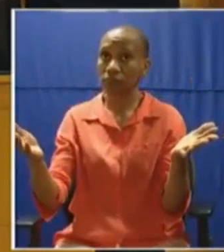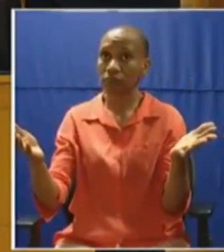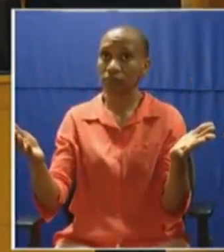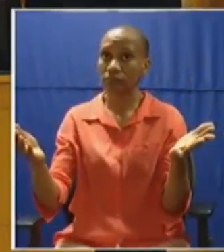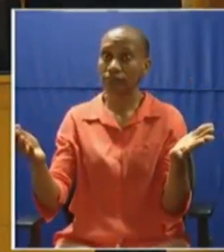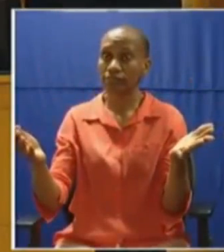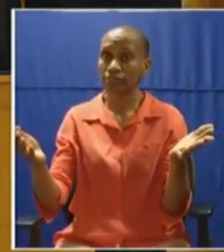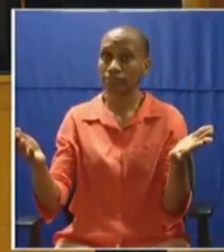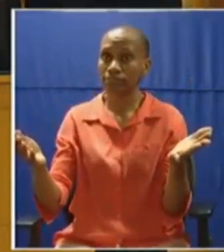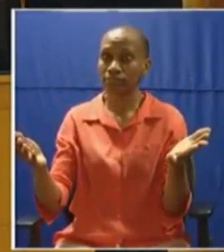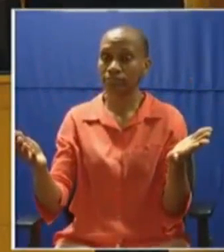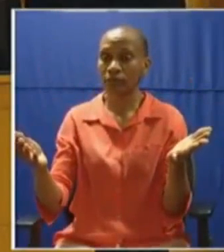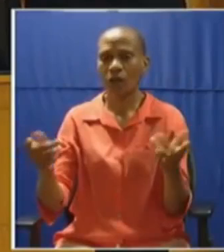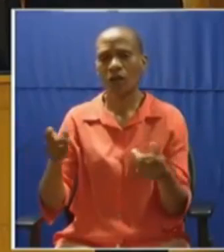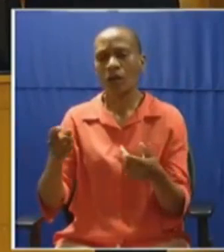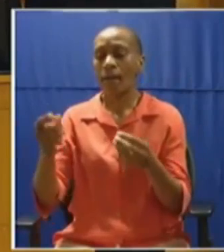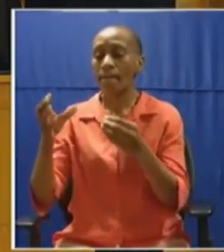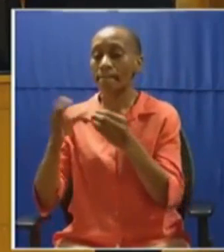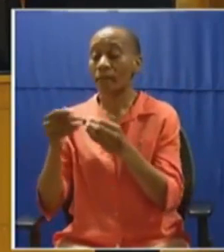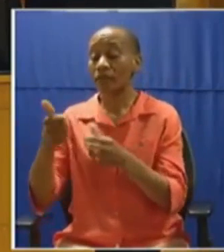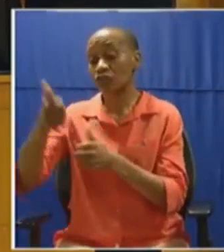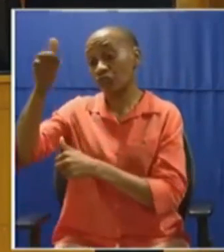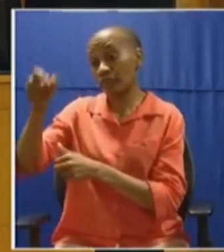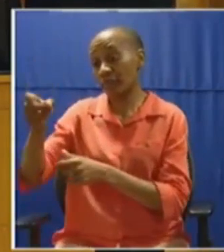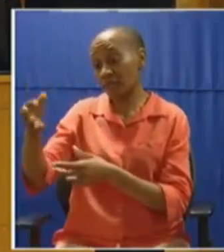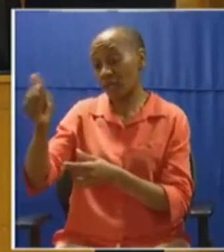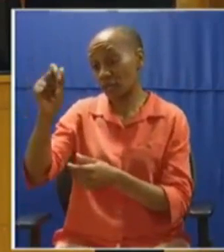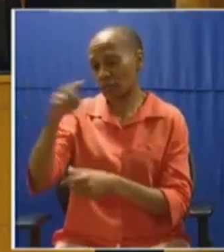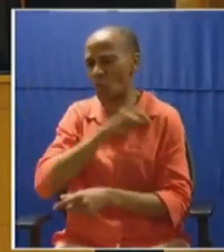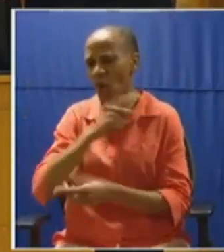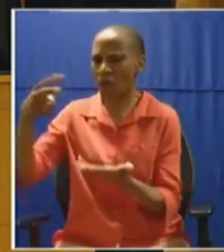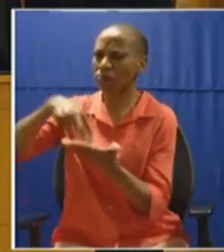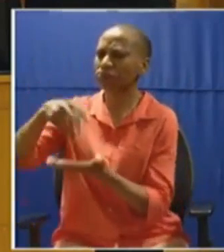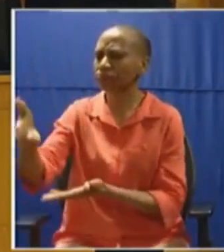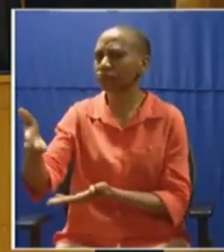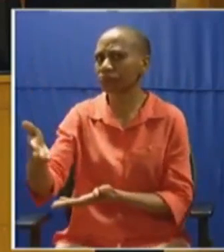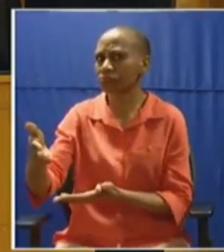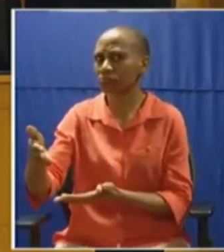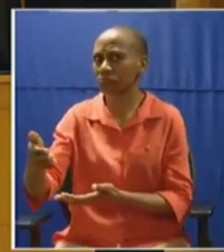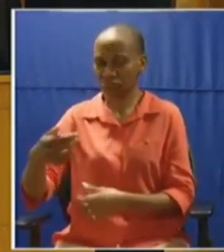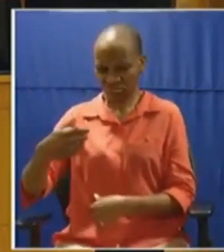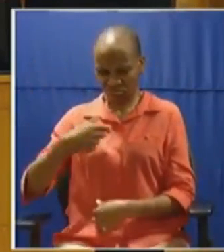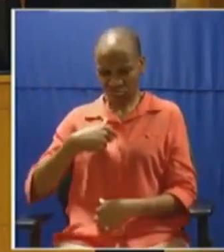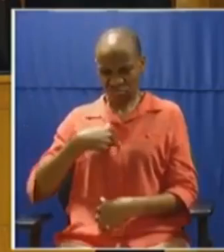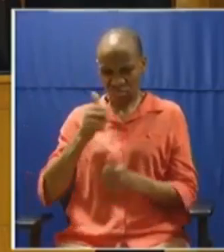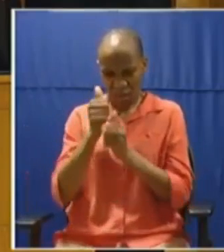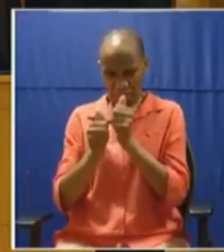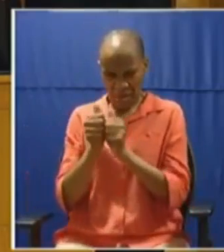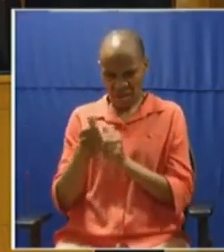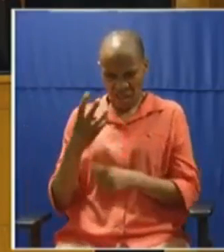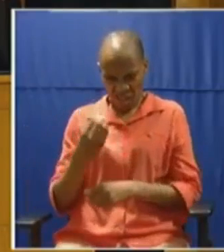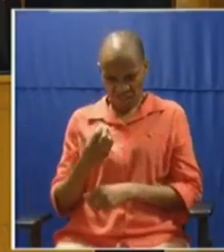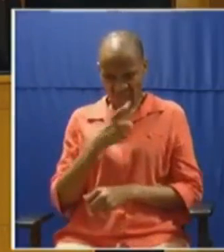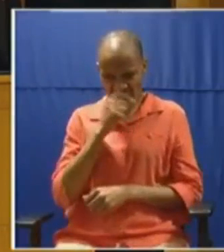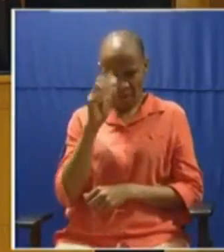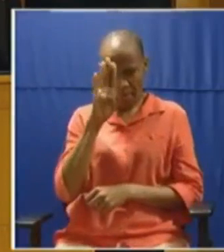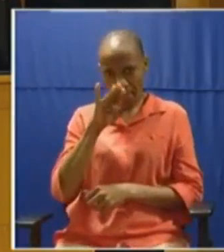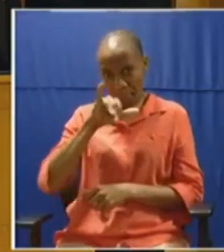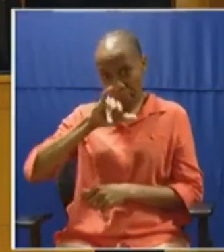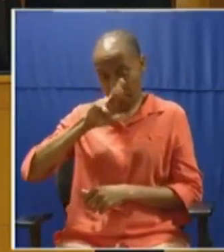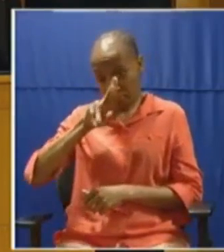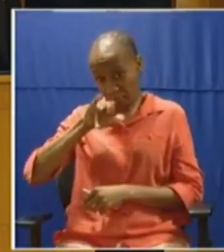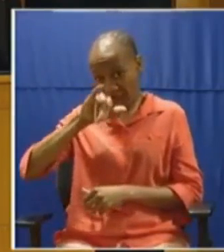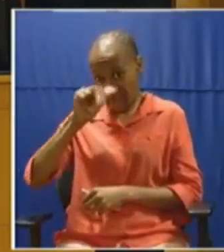Whip, brother. why are you rising? House Chair, I don't have a brother called Brian. Oh, we